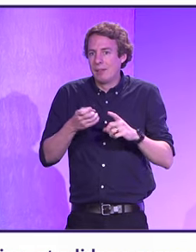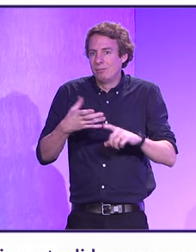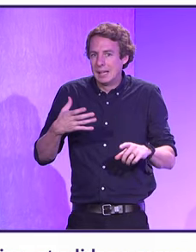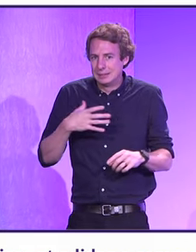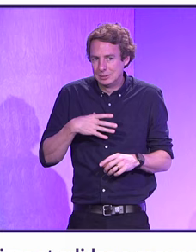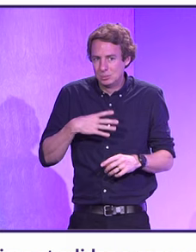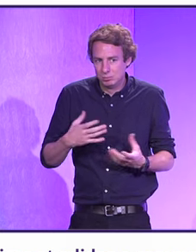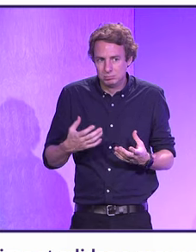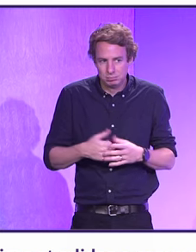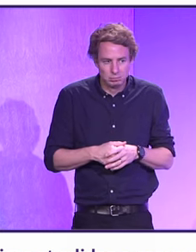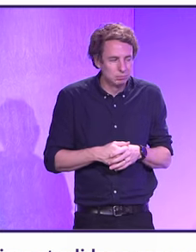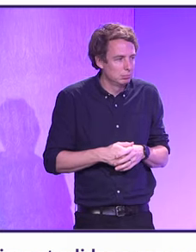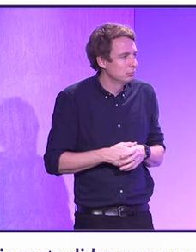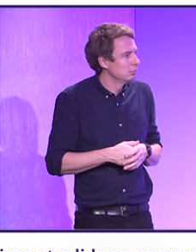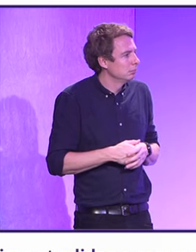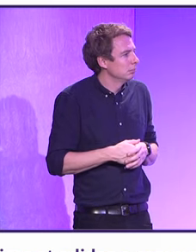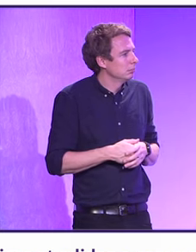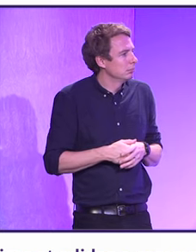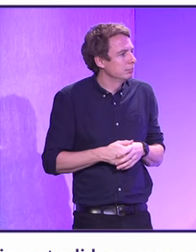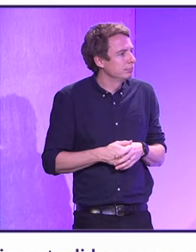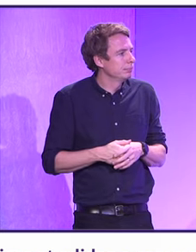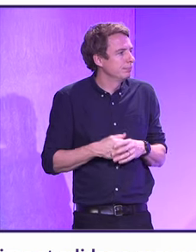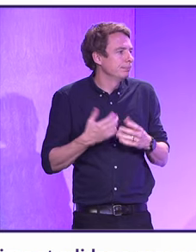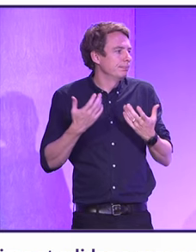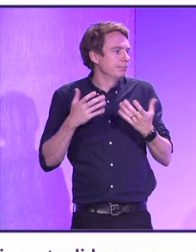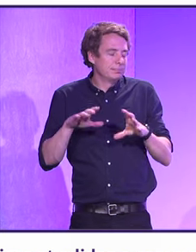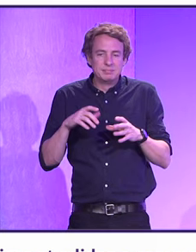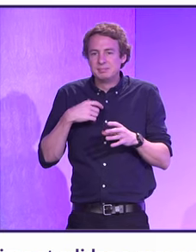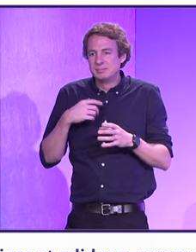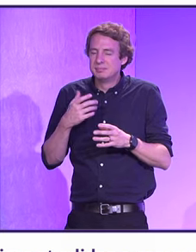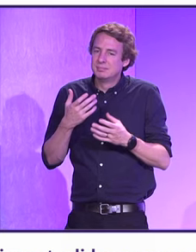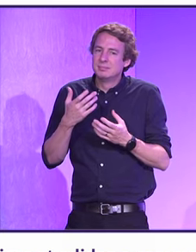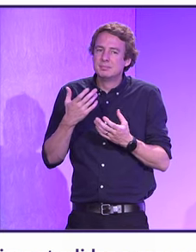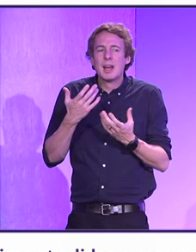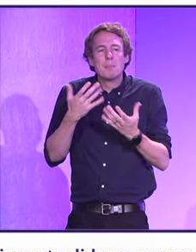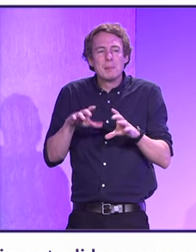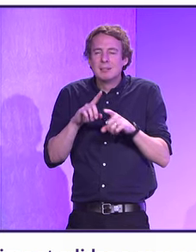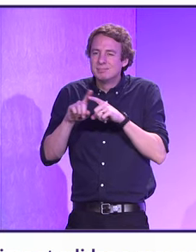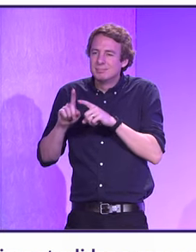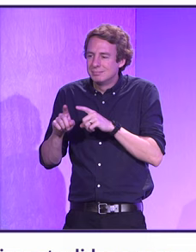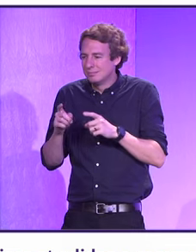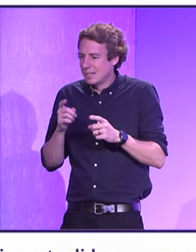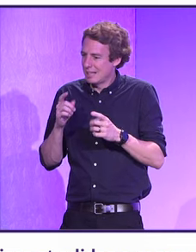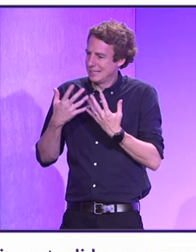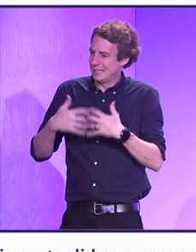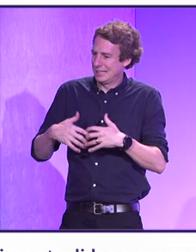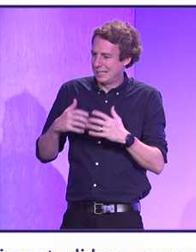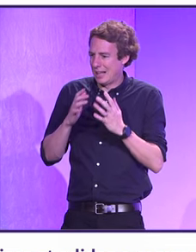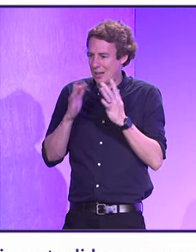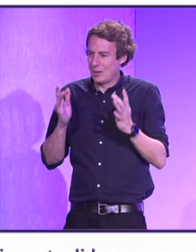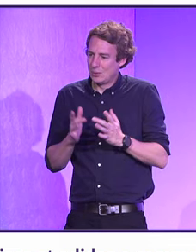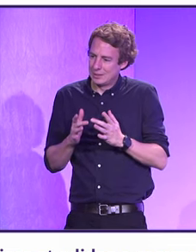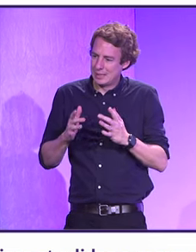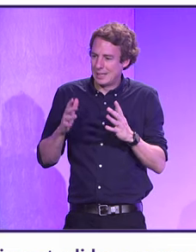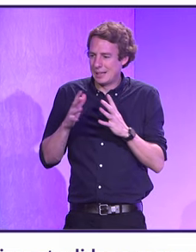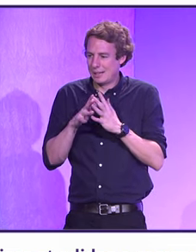is from last year, Black Friday, where as a consumer goods during Cyber Week is one of our peak seasons, so it's where we